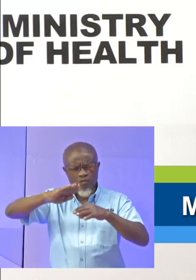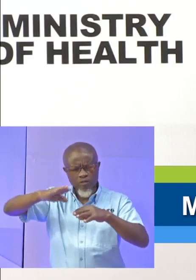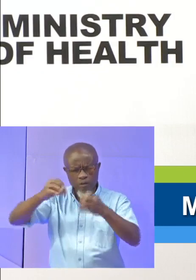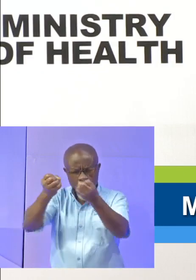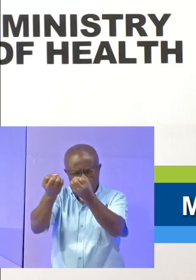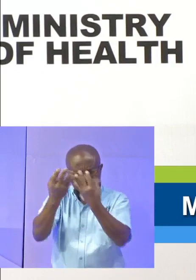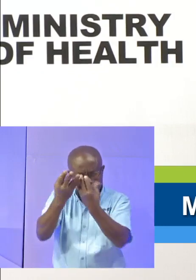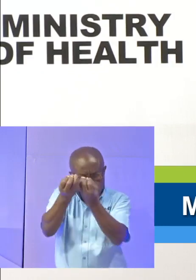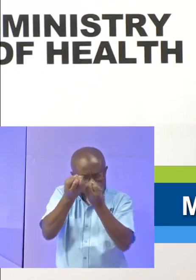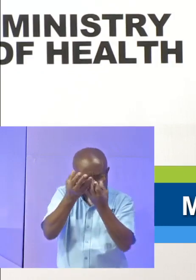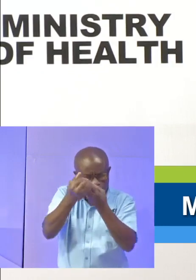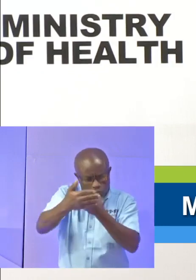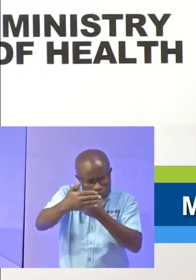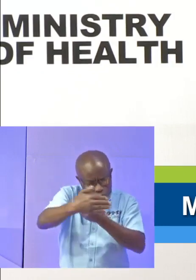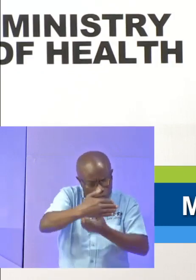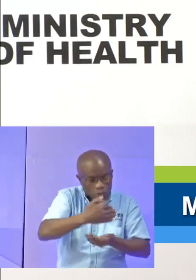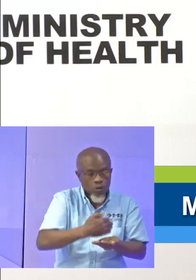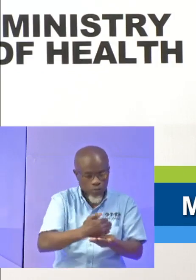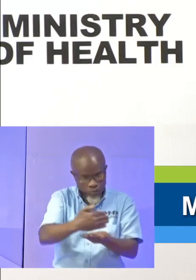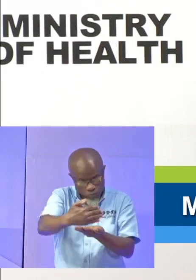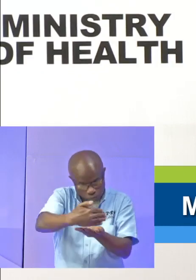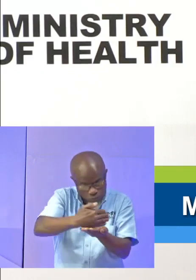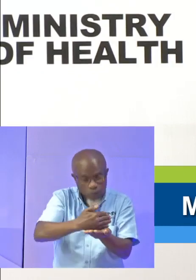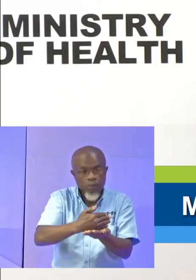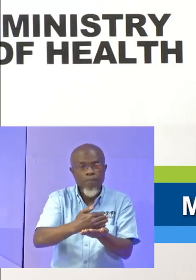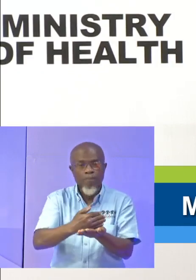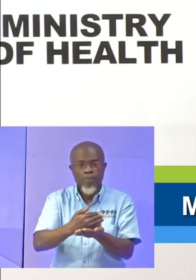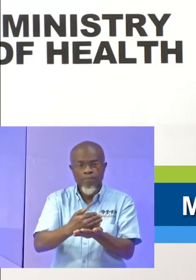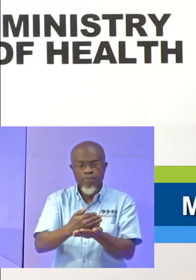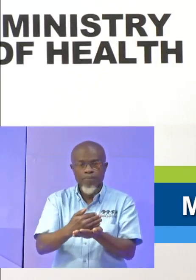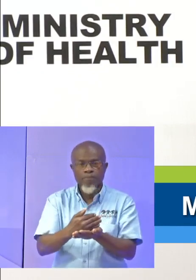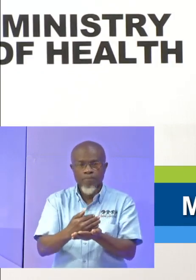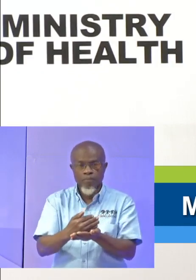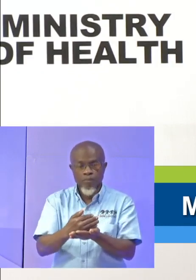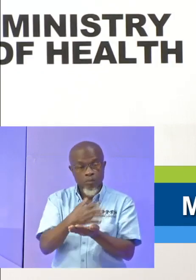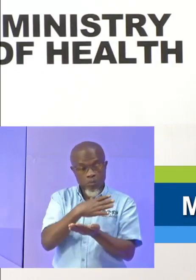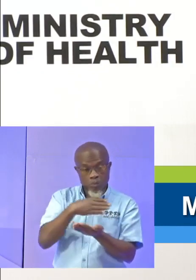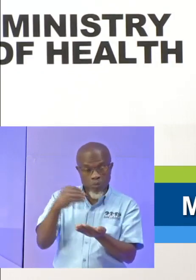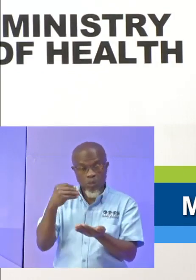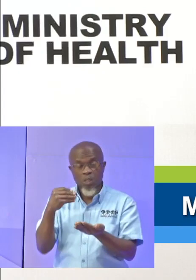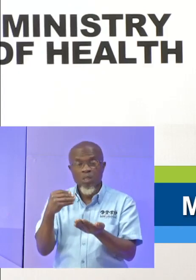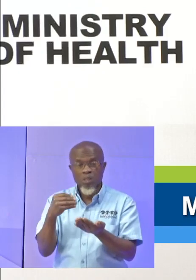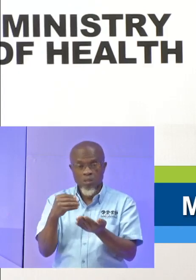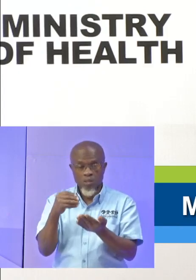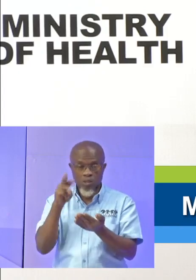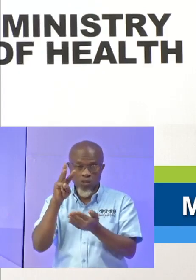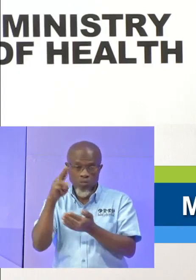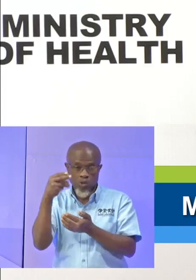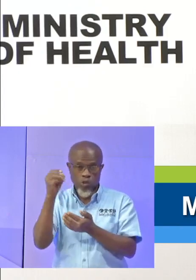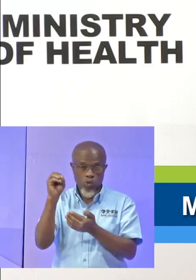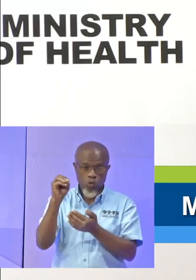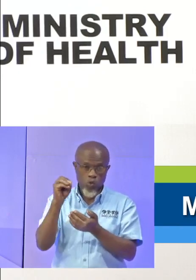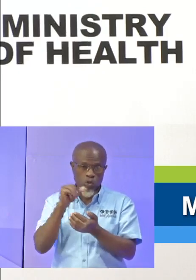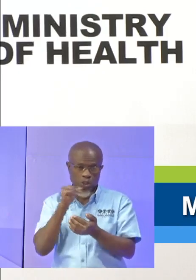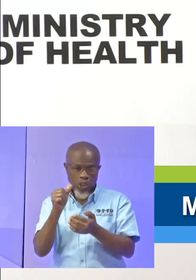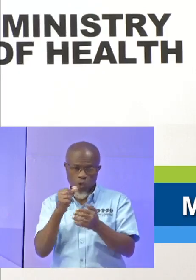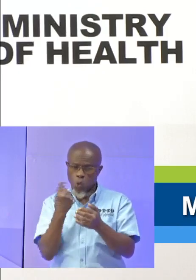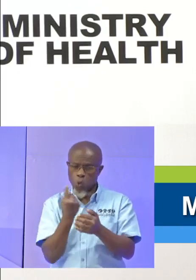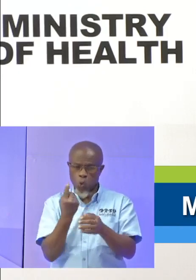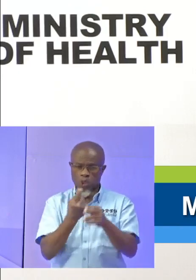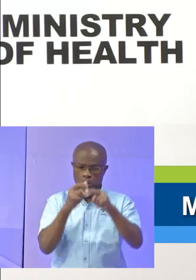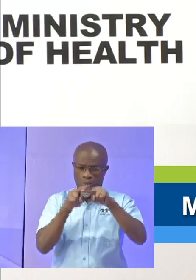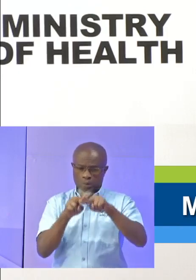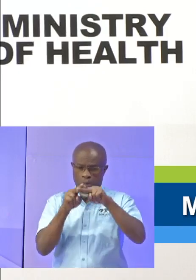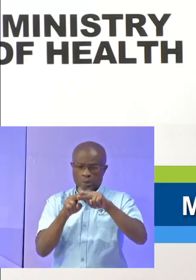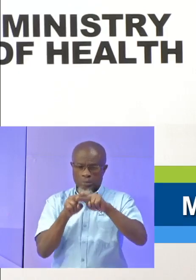The reason a lot of things moved as well is that the WHO didn't only rely on its internal teams, it worked